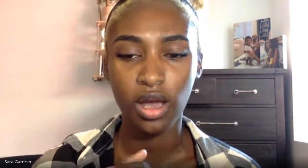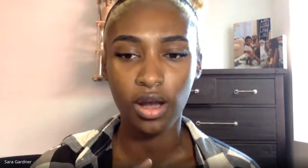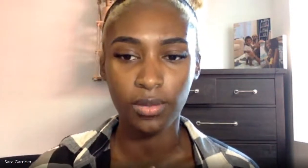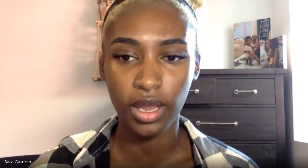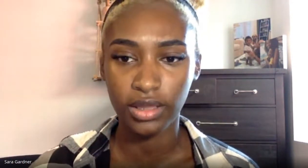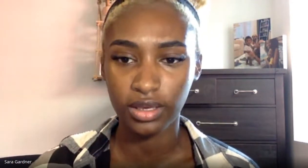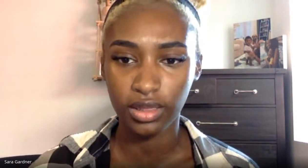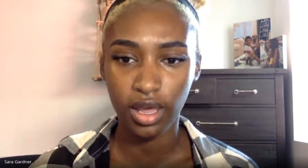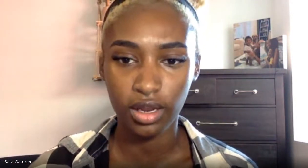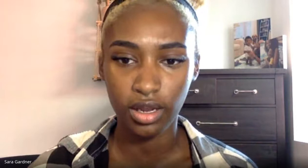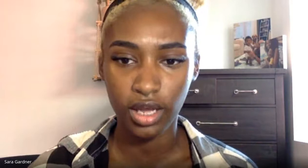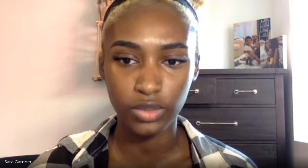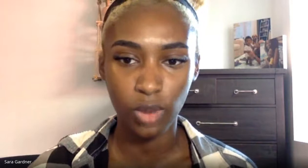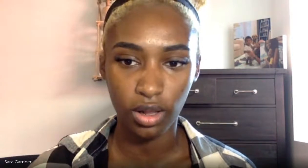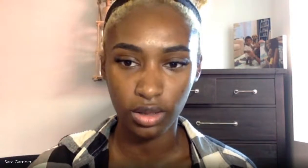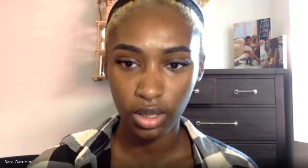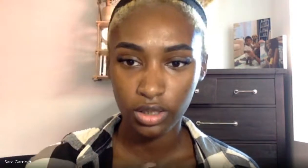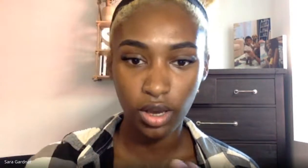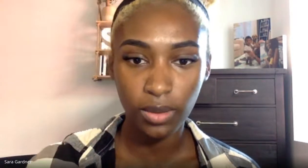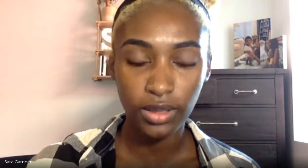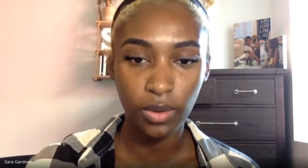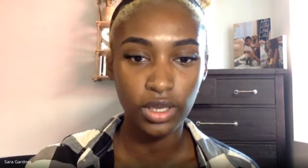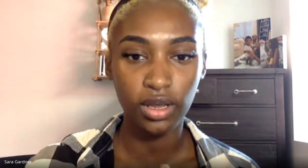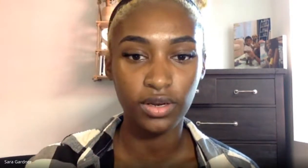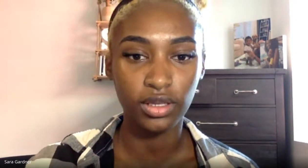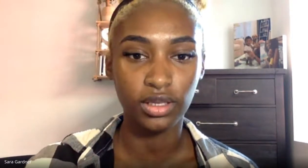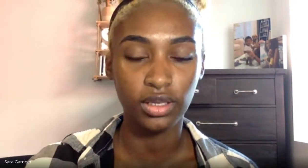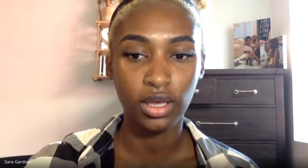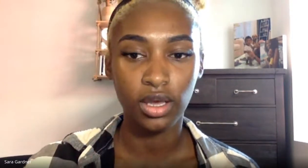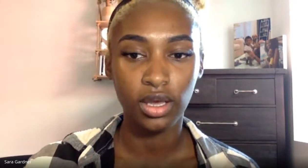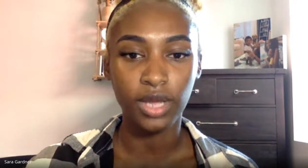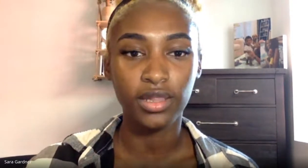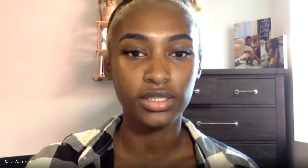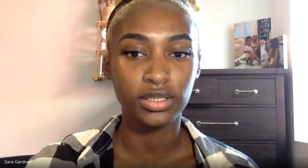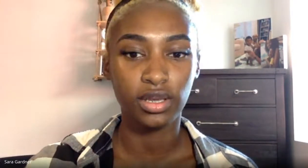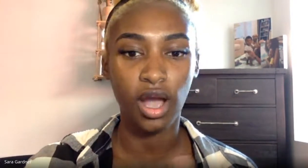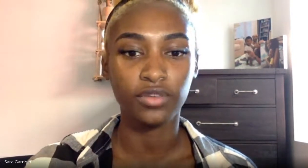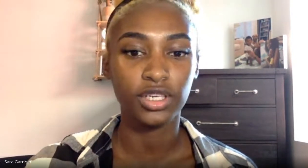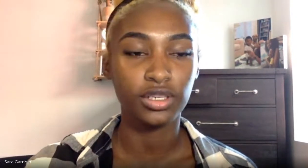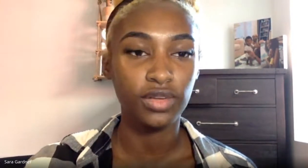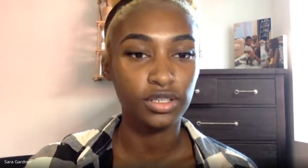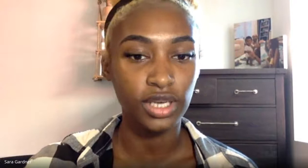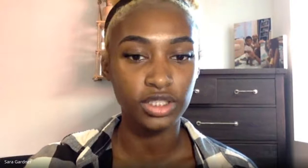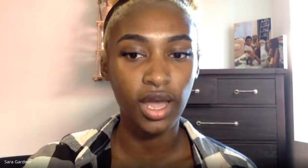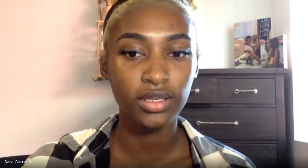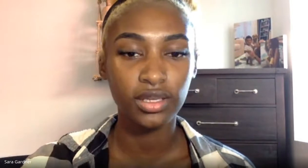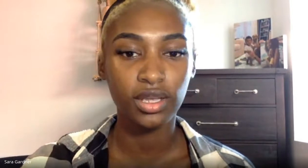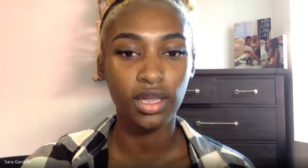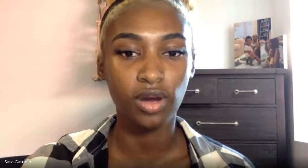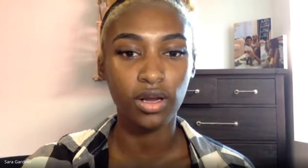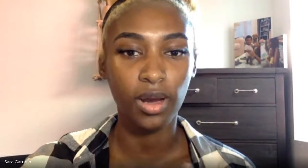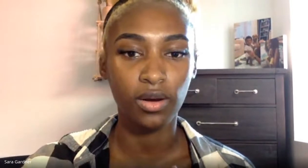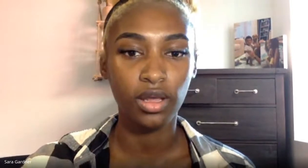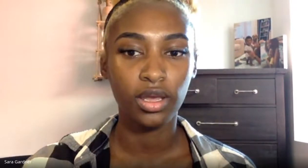communities. And I think that as well, talking about that, we can definitely tie this into the conversation of